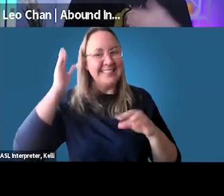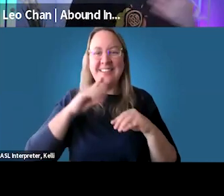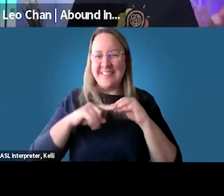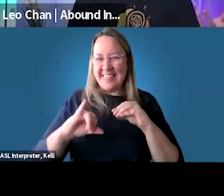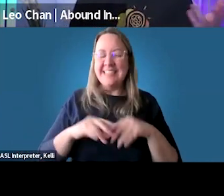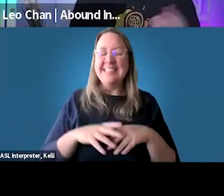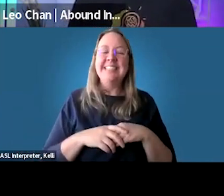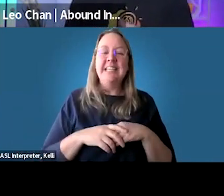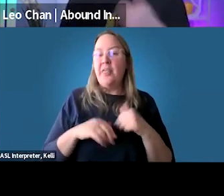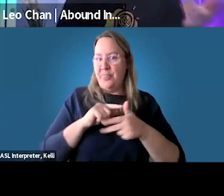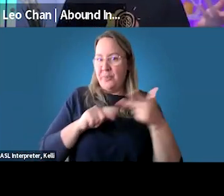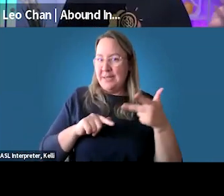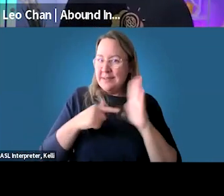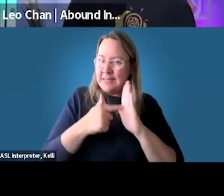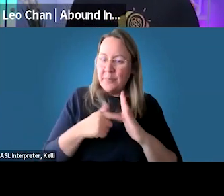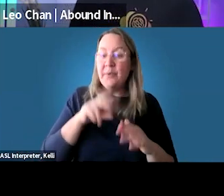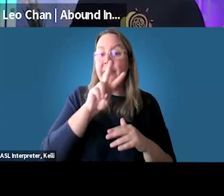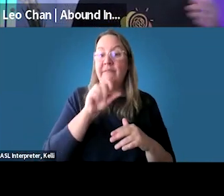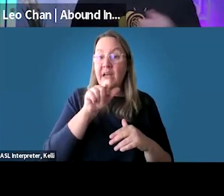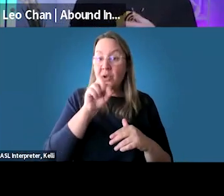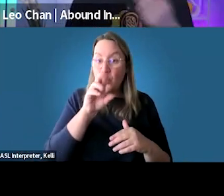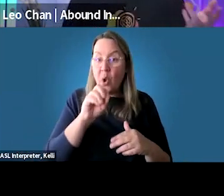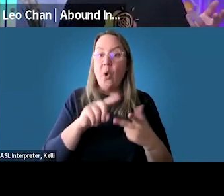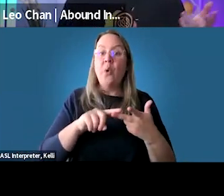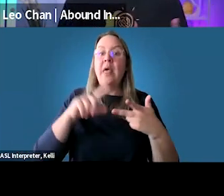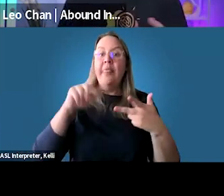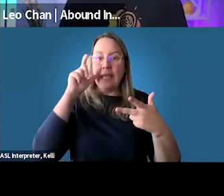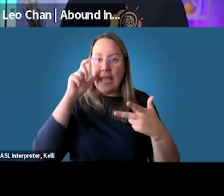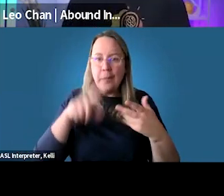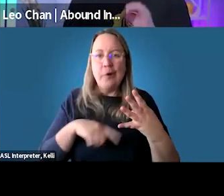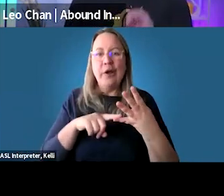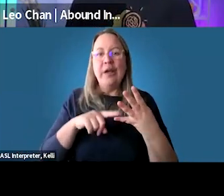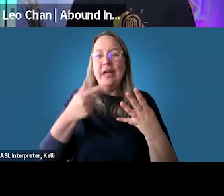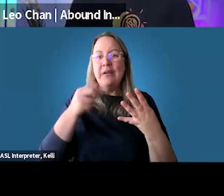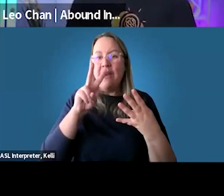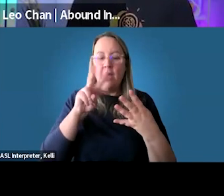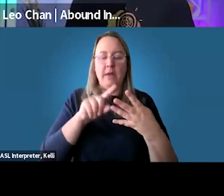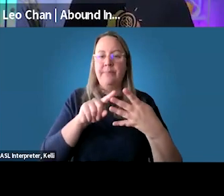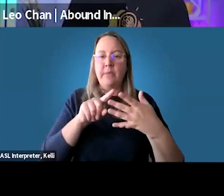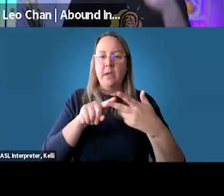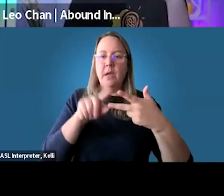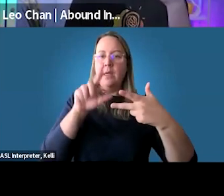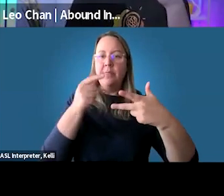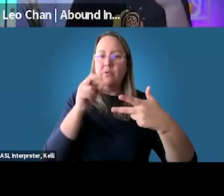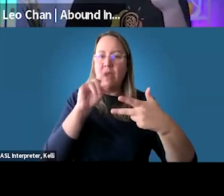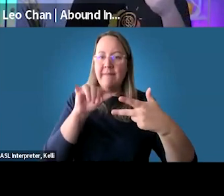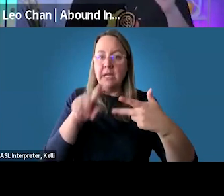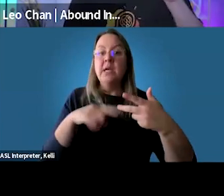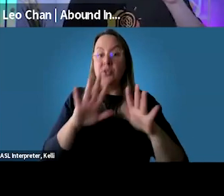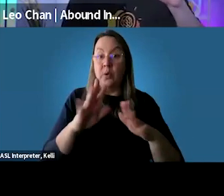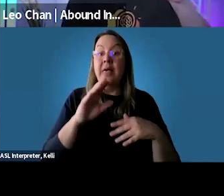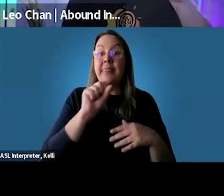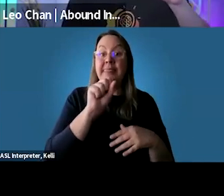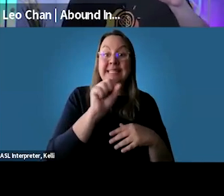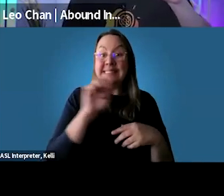the 3 examples, like Velcro, the Polaroid camera, gravity, and I just taught you the SEEE process, right? So you see,